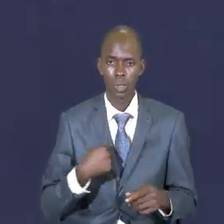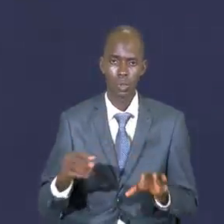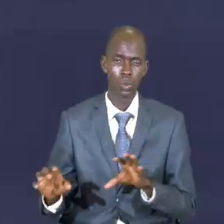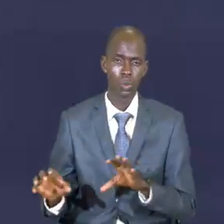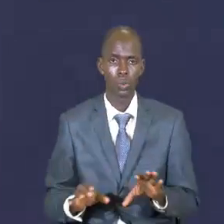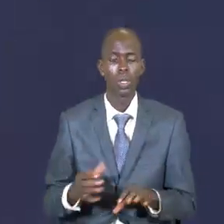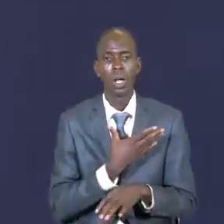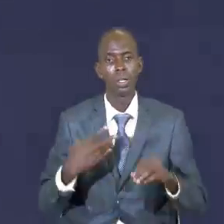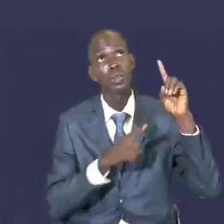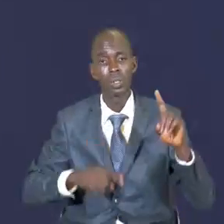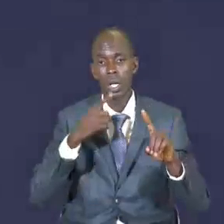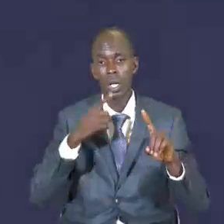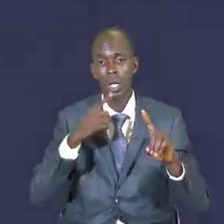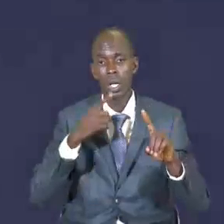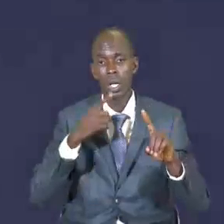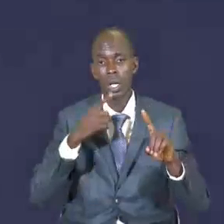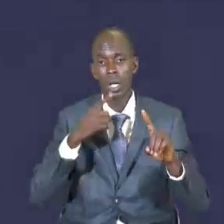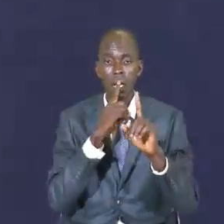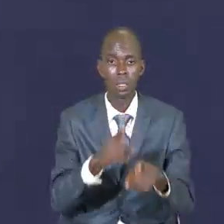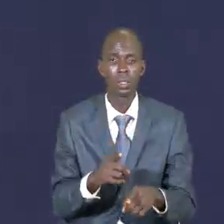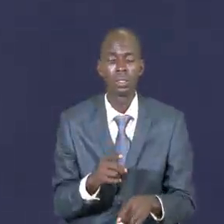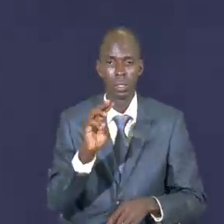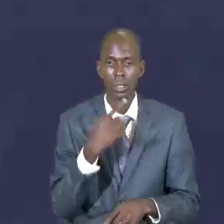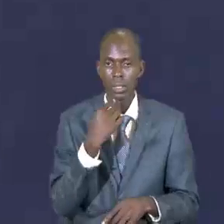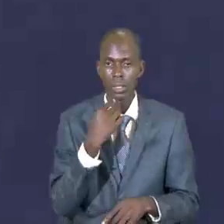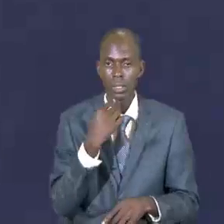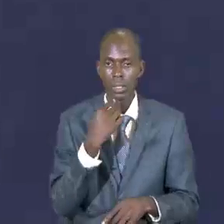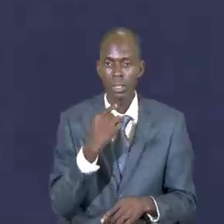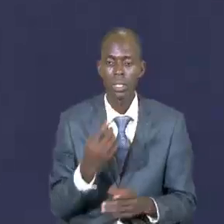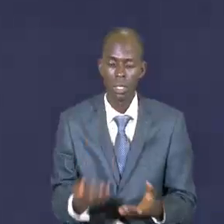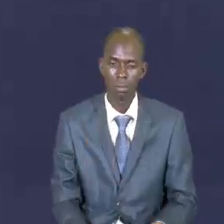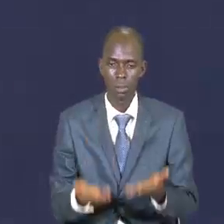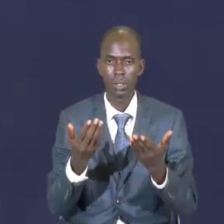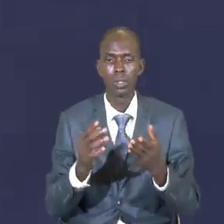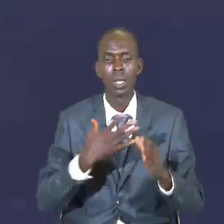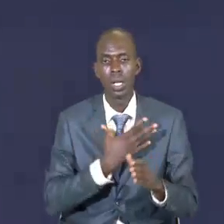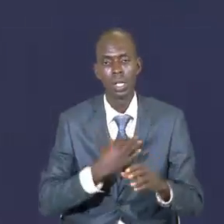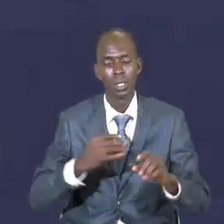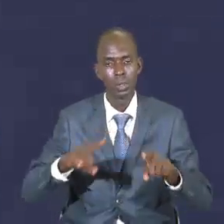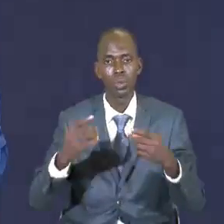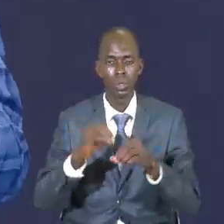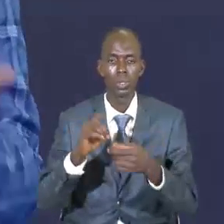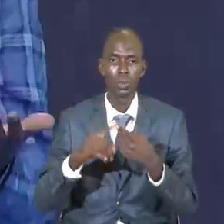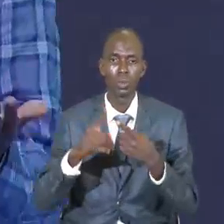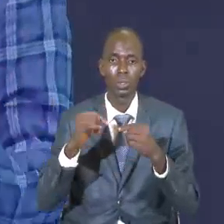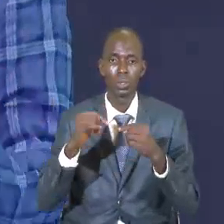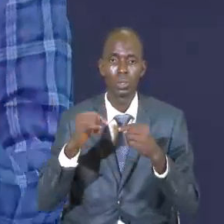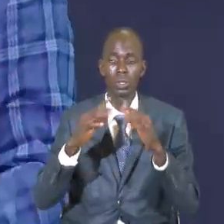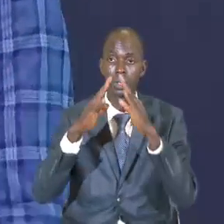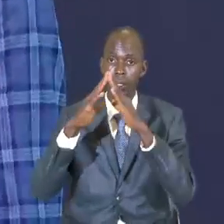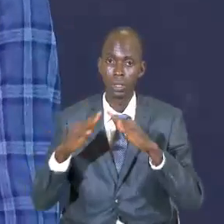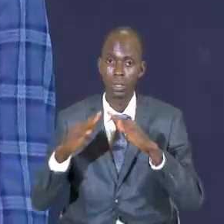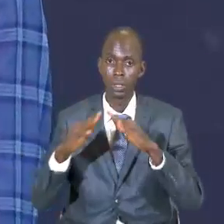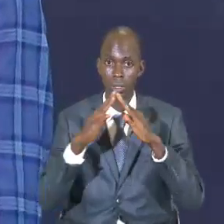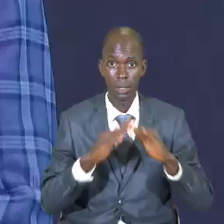unto him, arise, and go into the city, and it shall be told thee